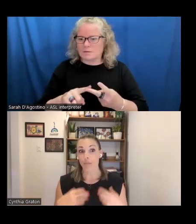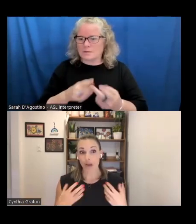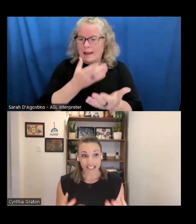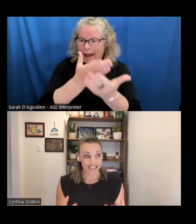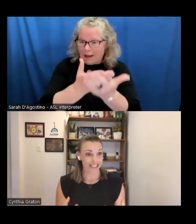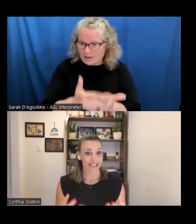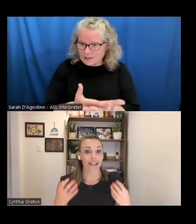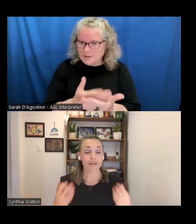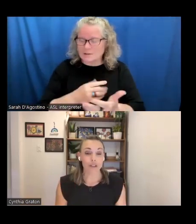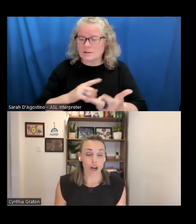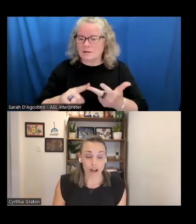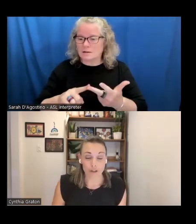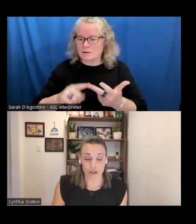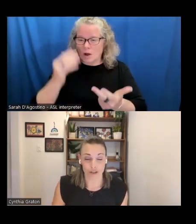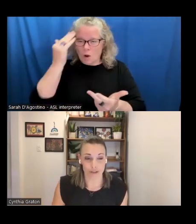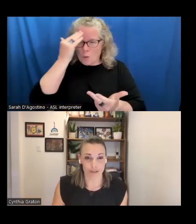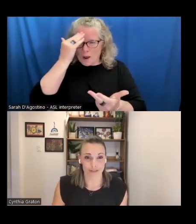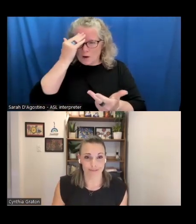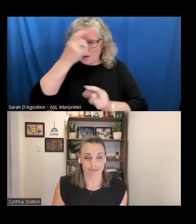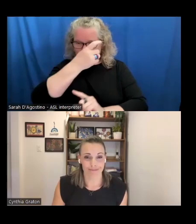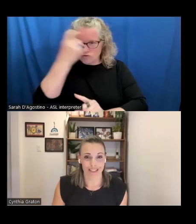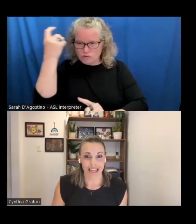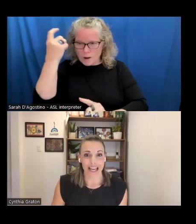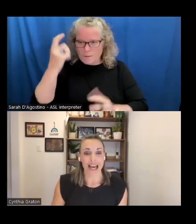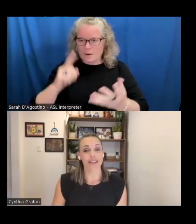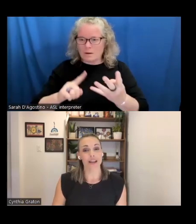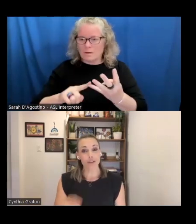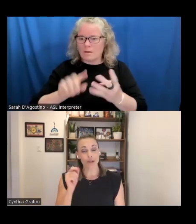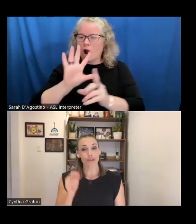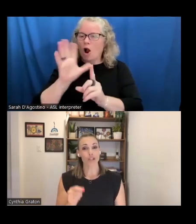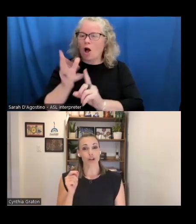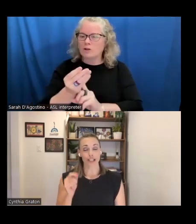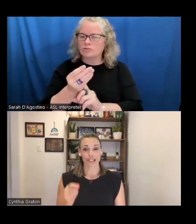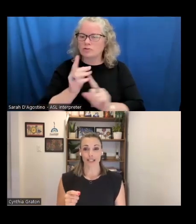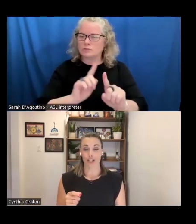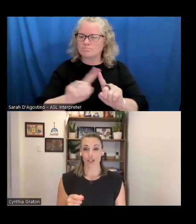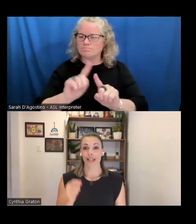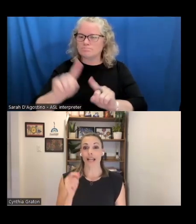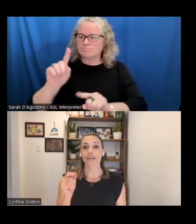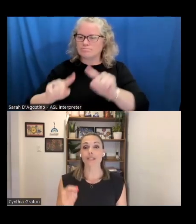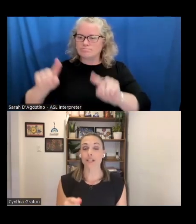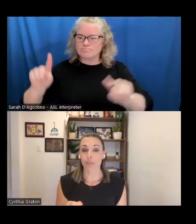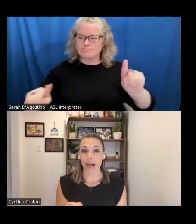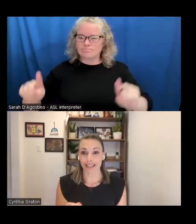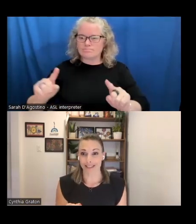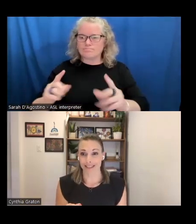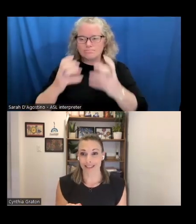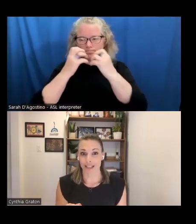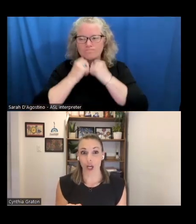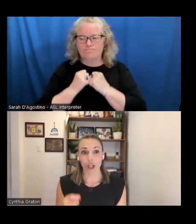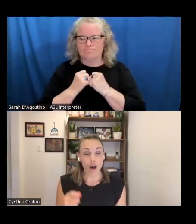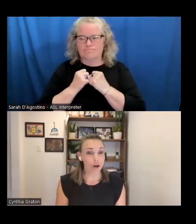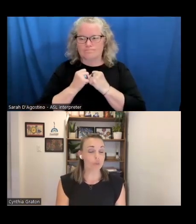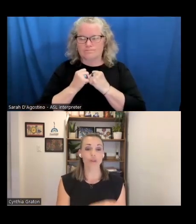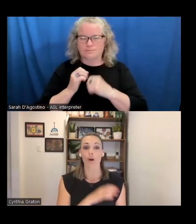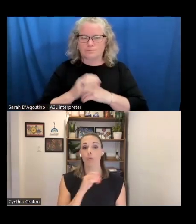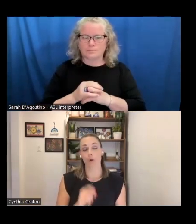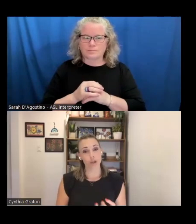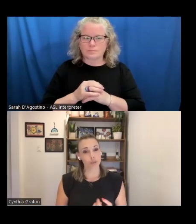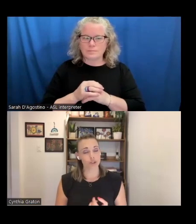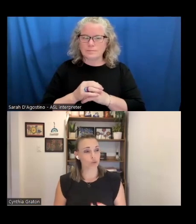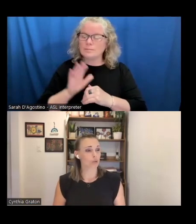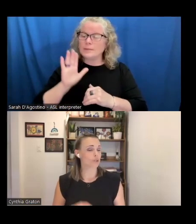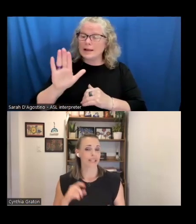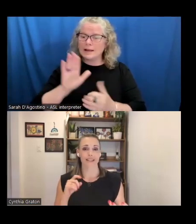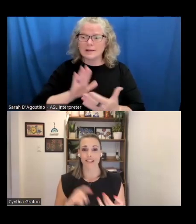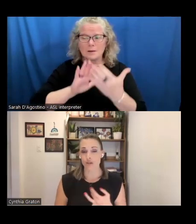and embracing different cultures. And Dr. Greene's organization, Lives in the Balance, along with our